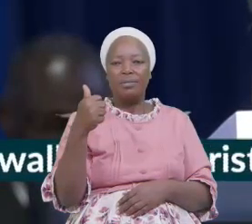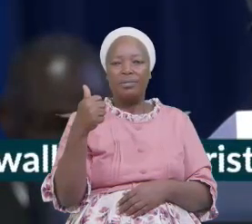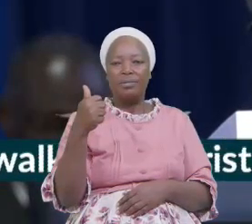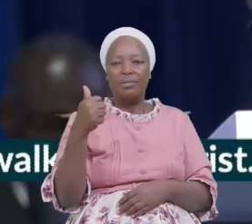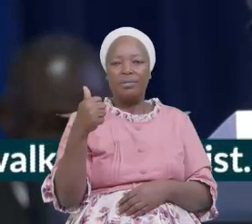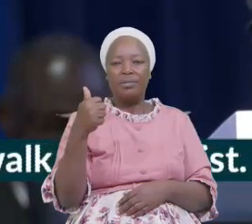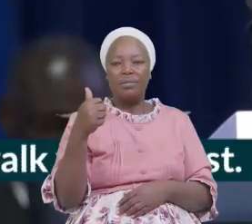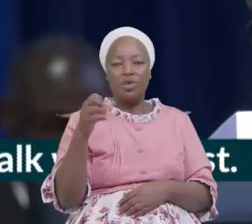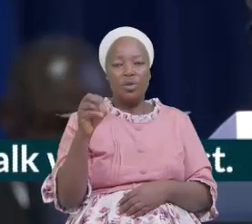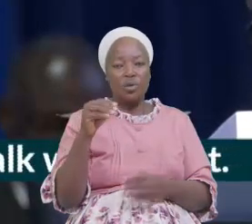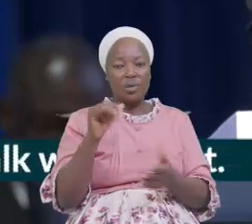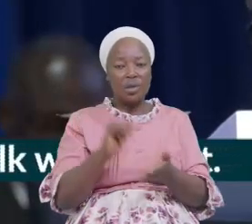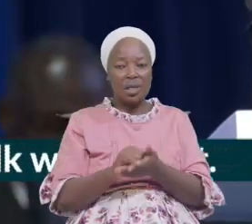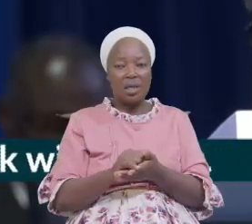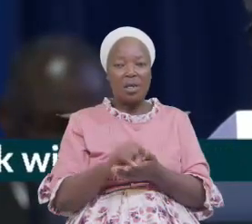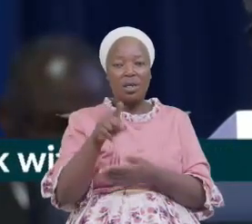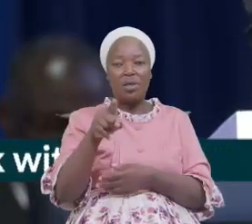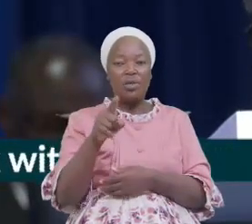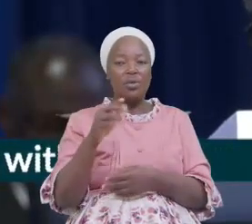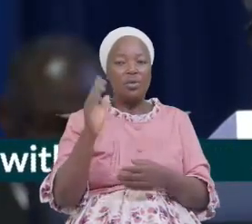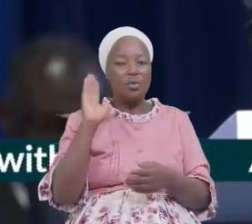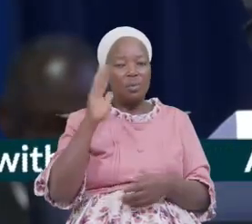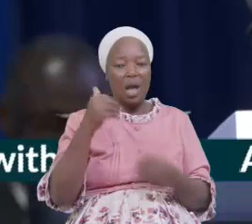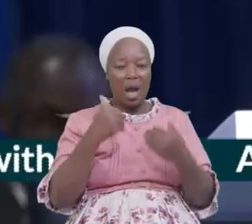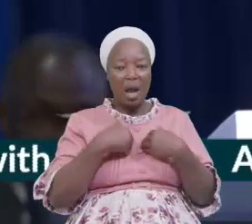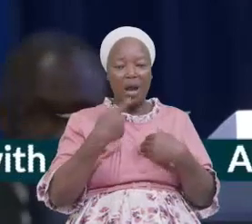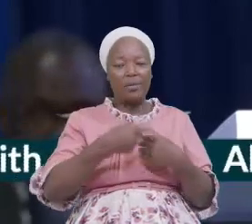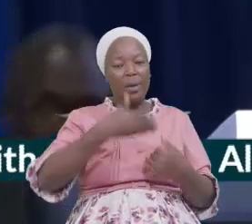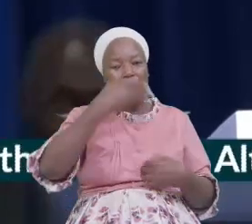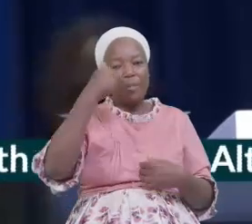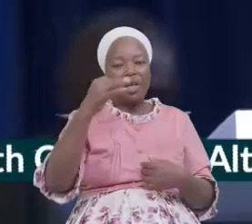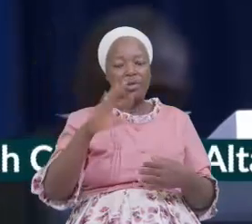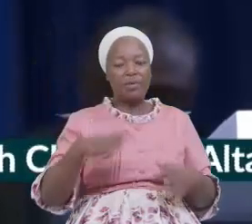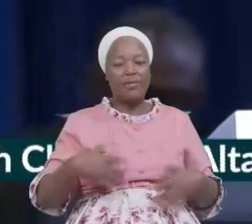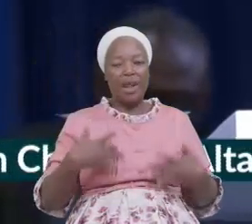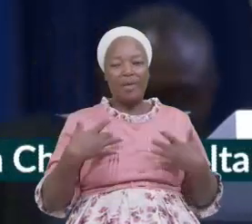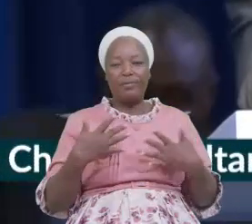so that you have the best of life.